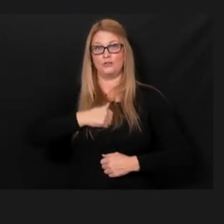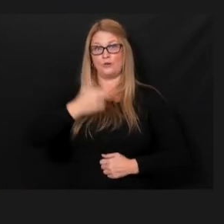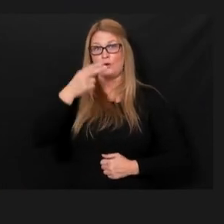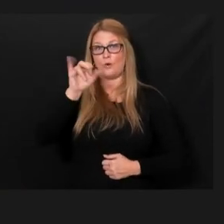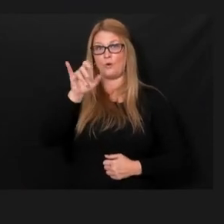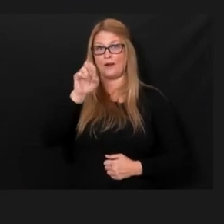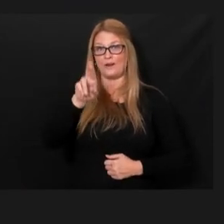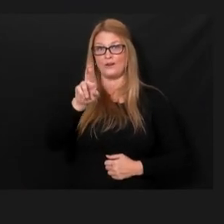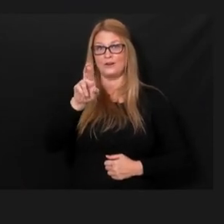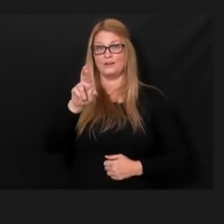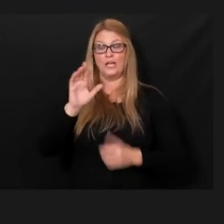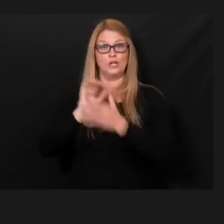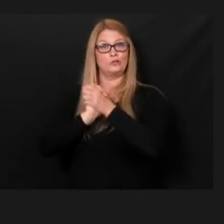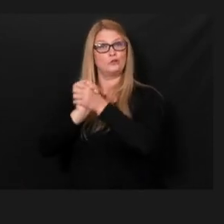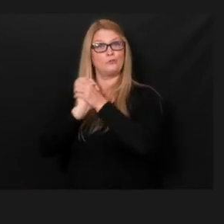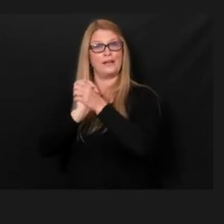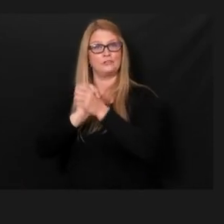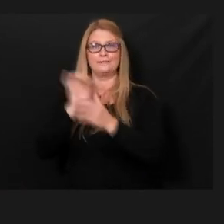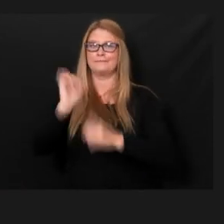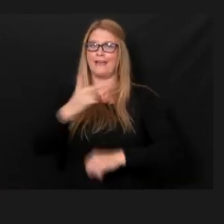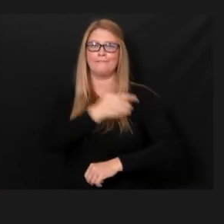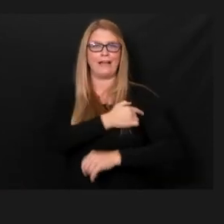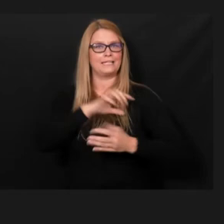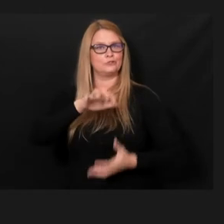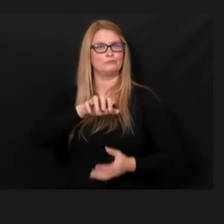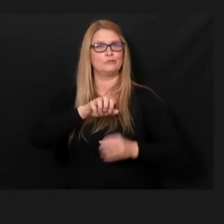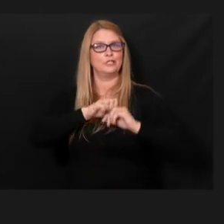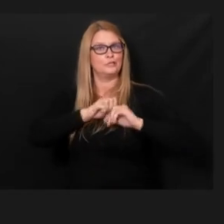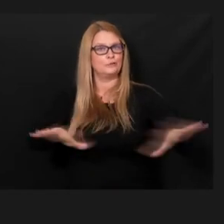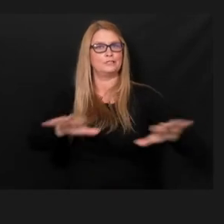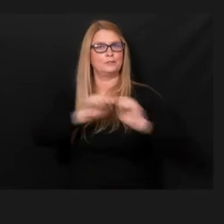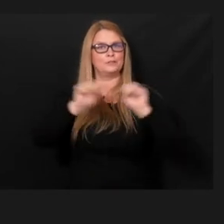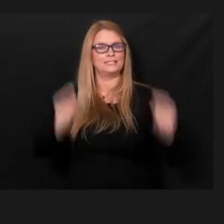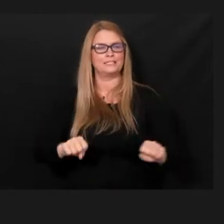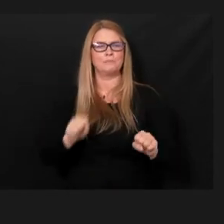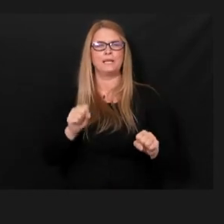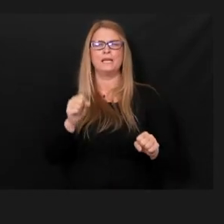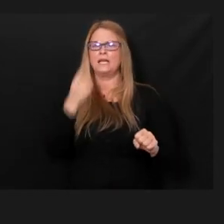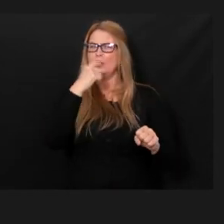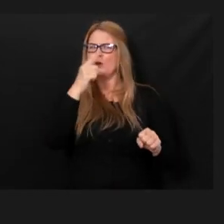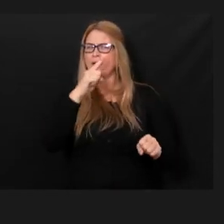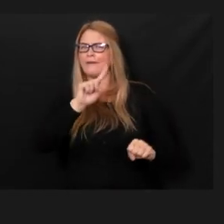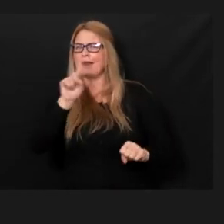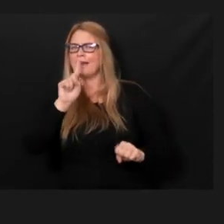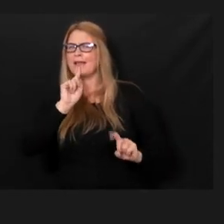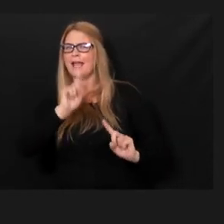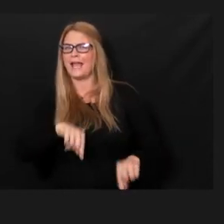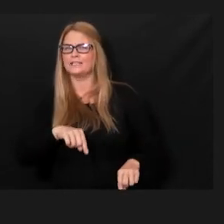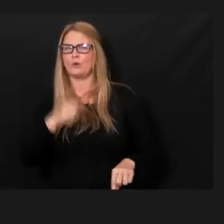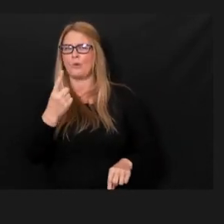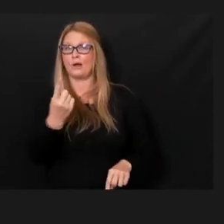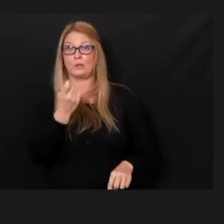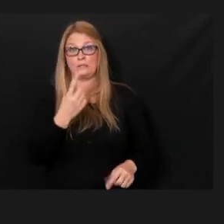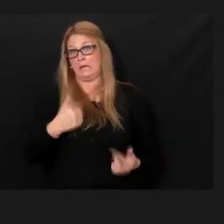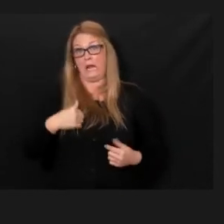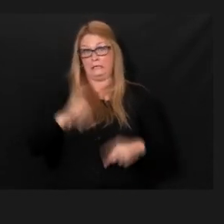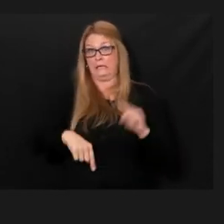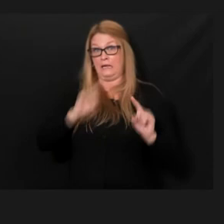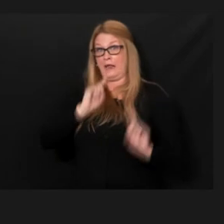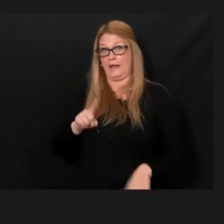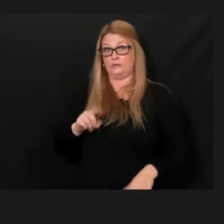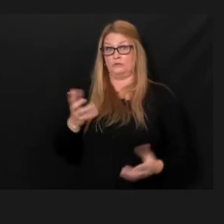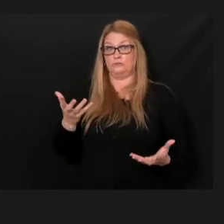on the vaccine distribution system successes thus far. But if you could answer a question for me that was presented to me that I can't answer.